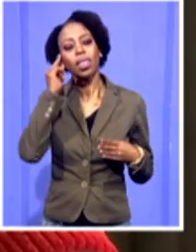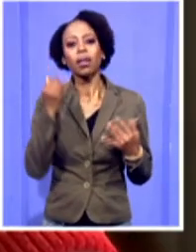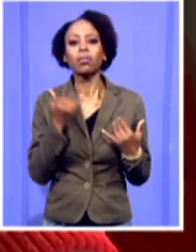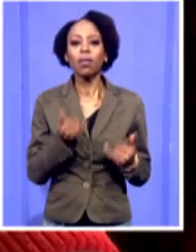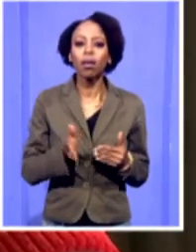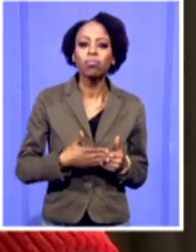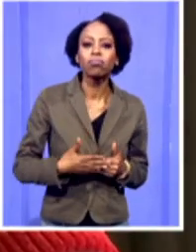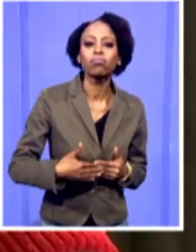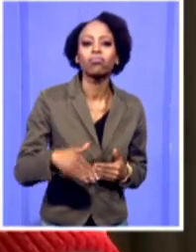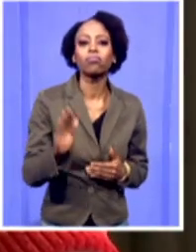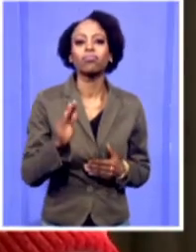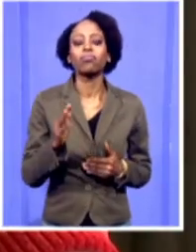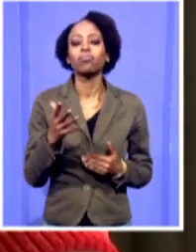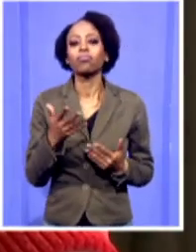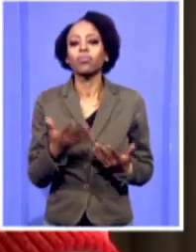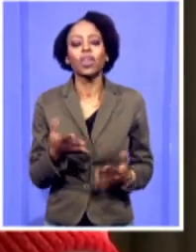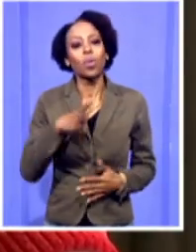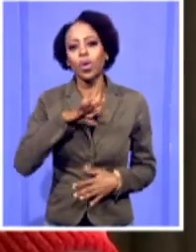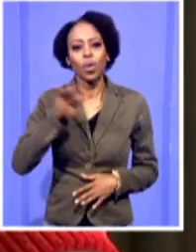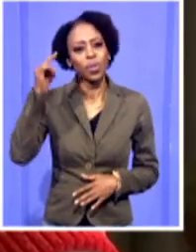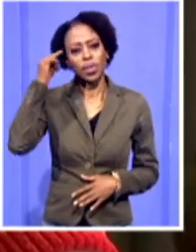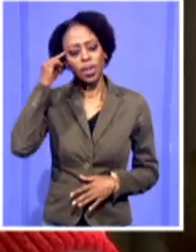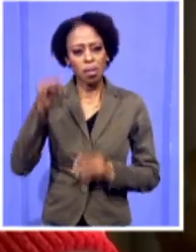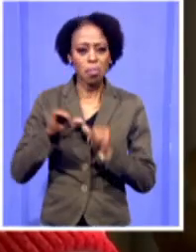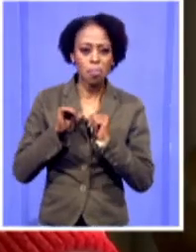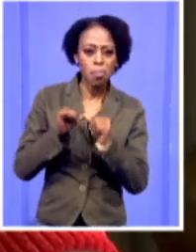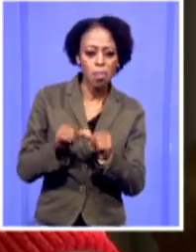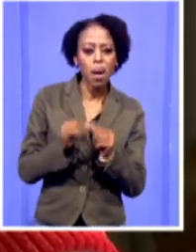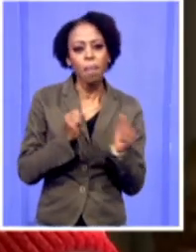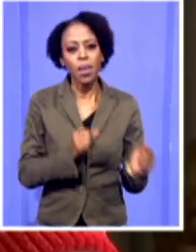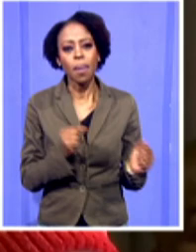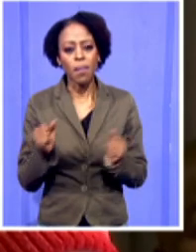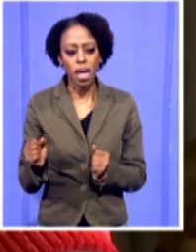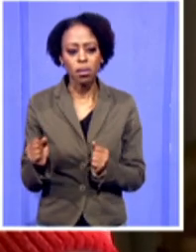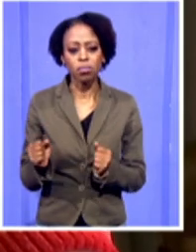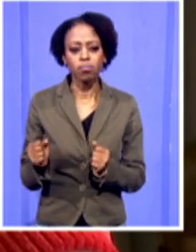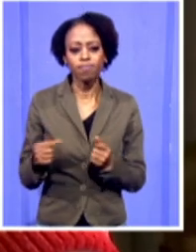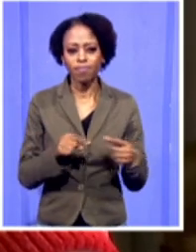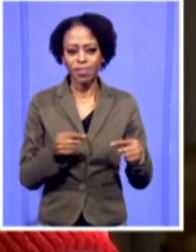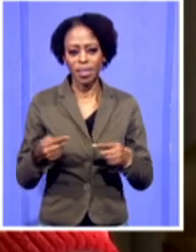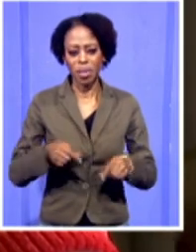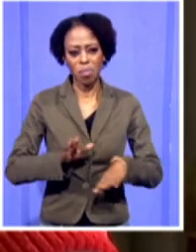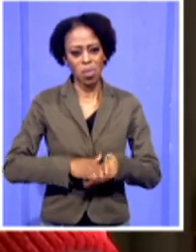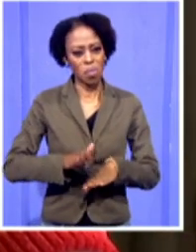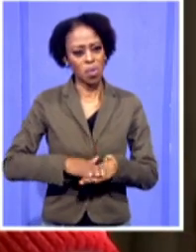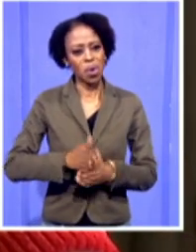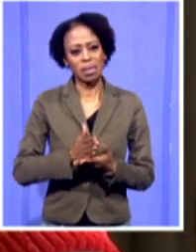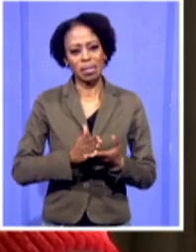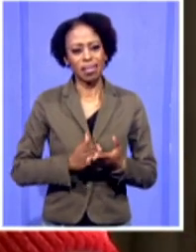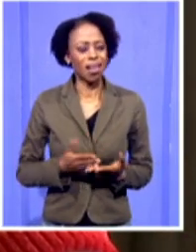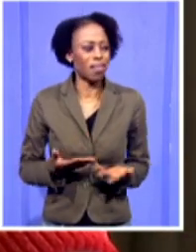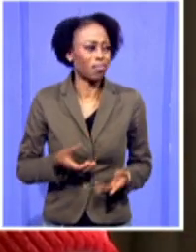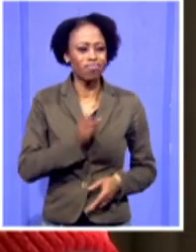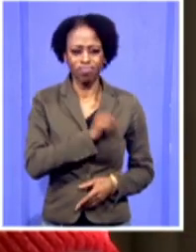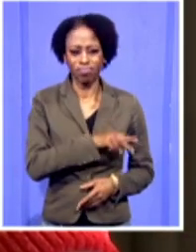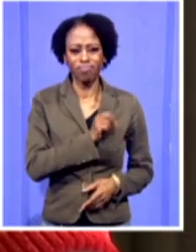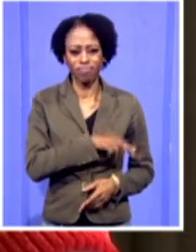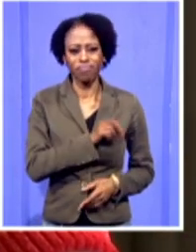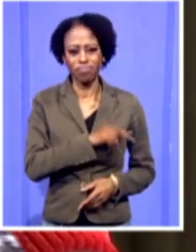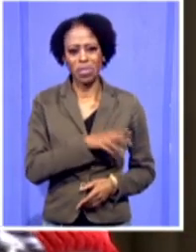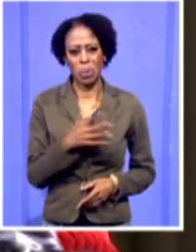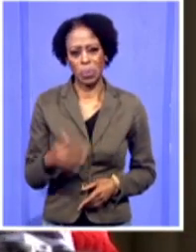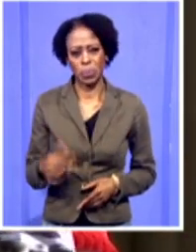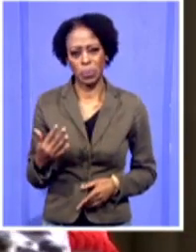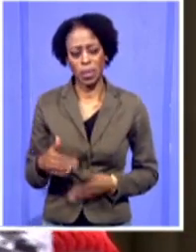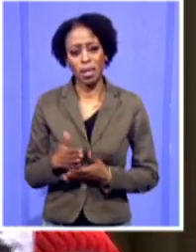on, Chair, from this point, we don't think that you must continue entertain this debate, comrade. To some of us, it's painful.